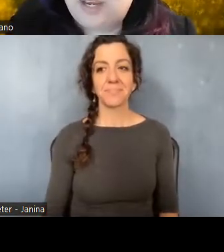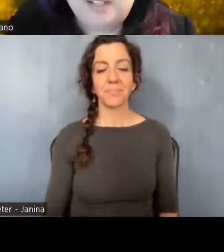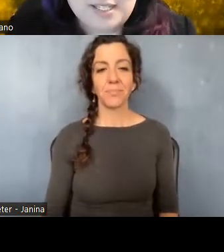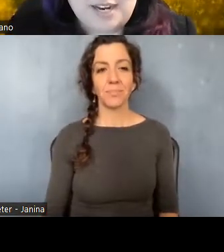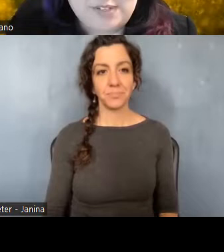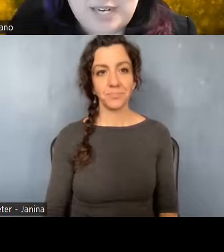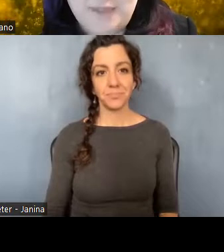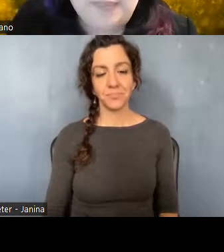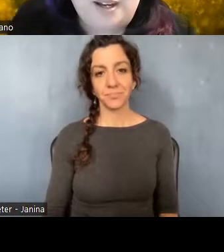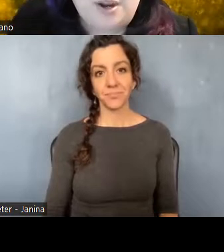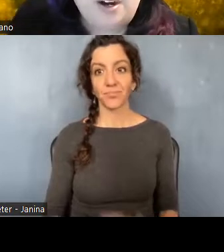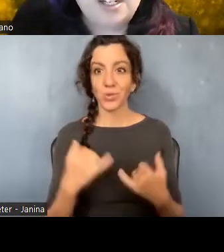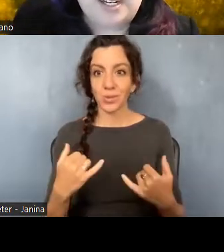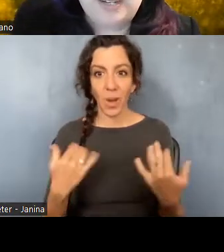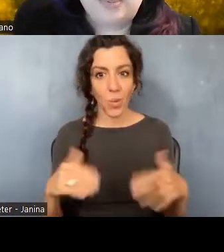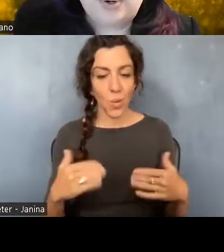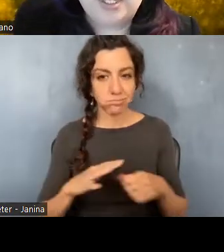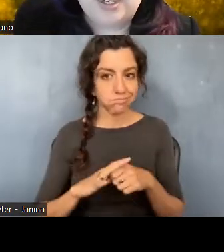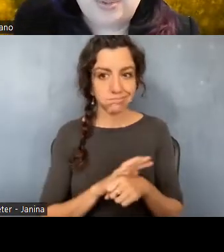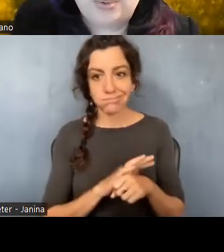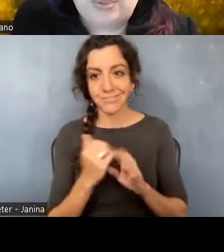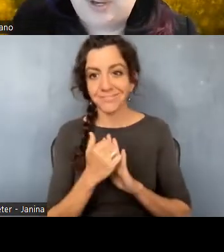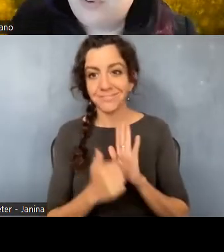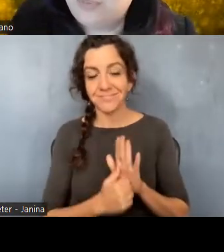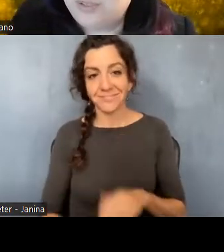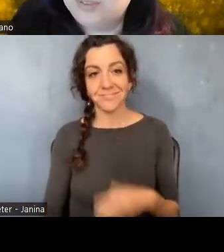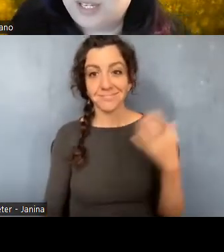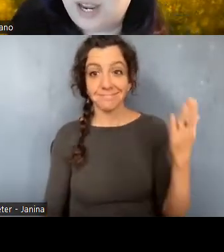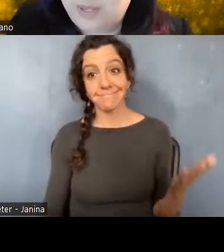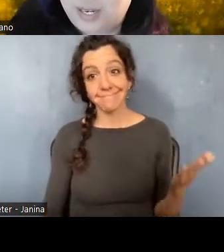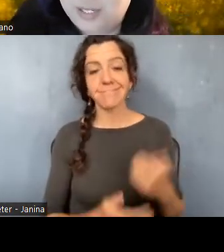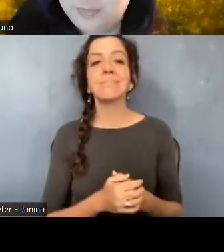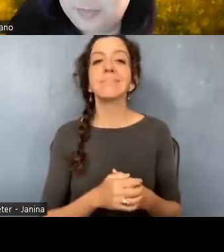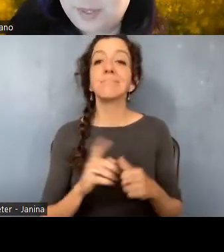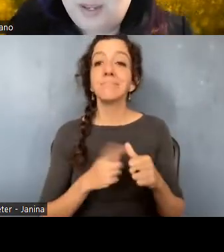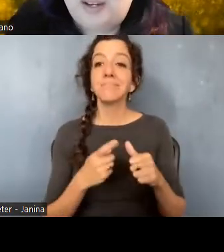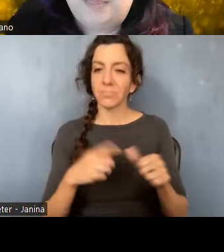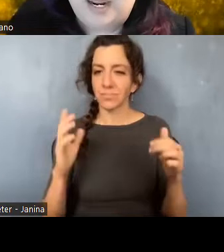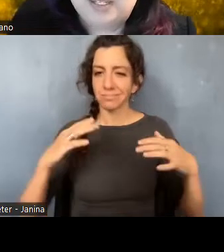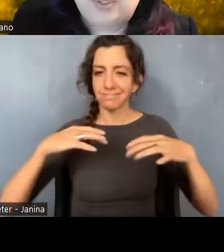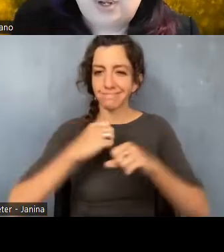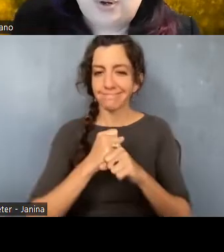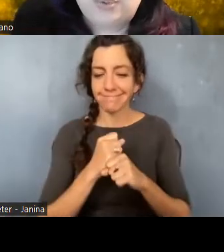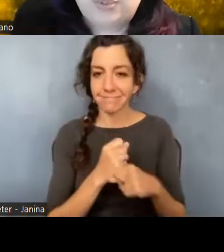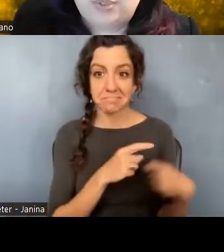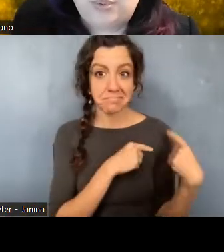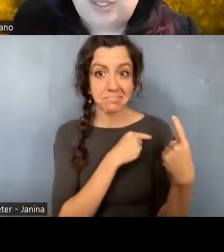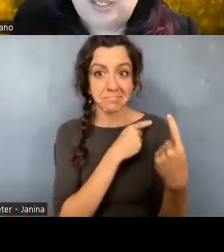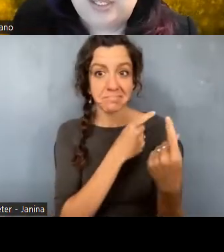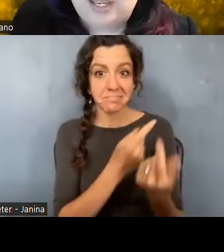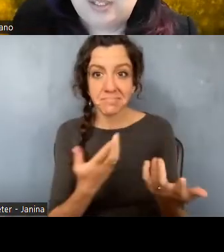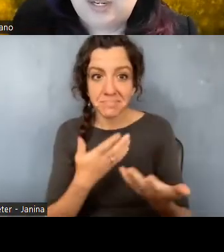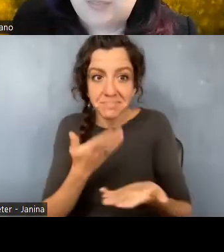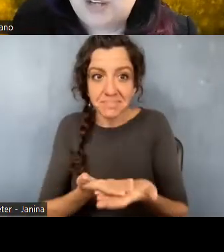So we got a lot to cover today. On our agenda, we're going to go through the overview and how we got here. Next, we'll go to